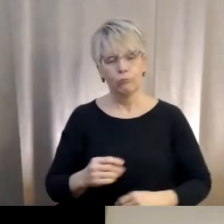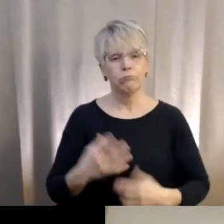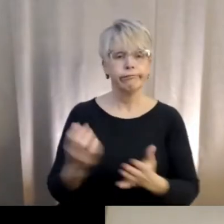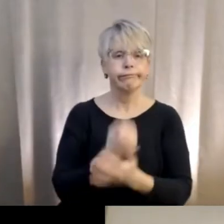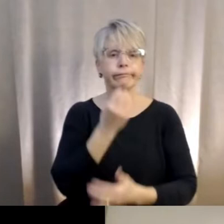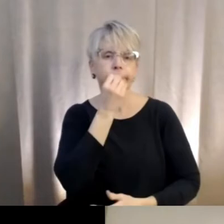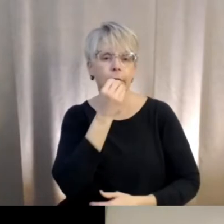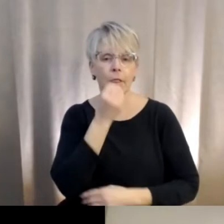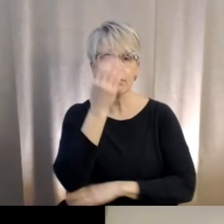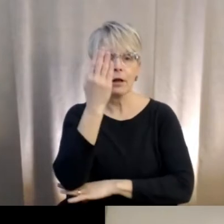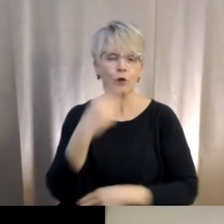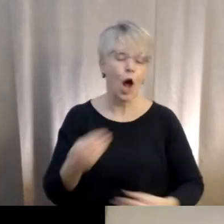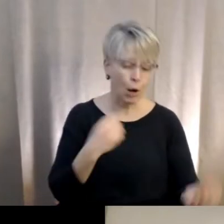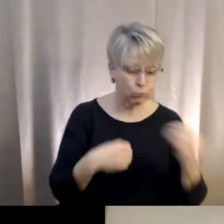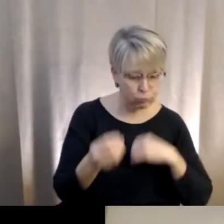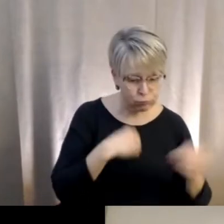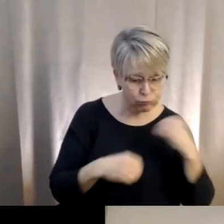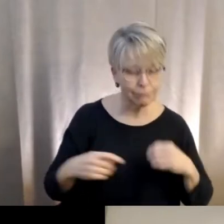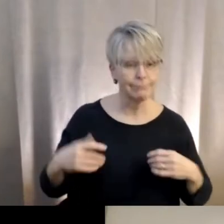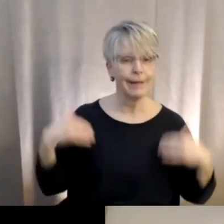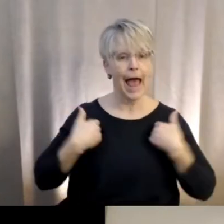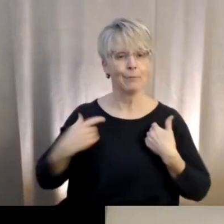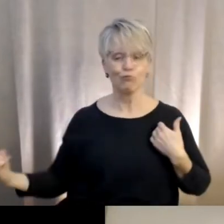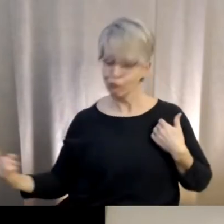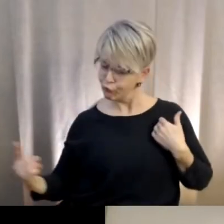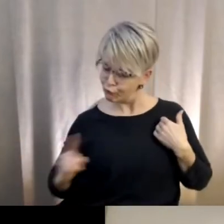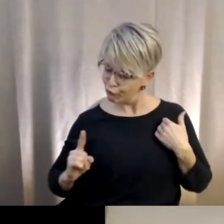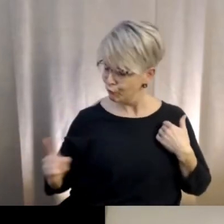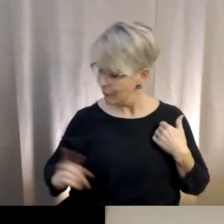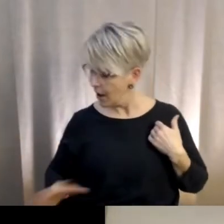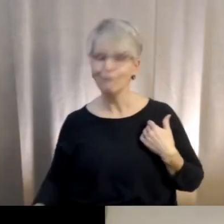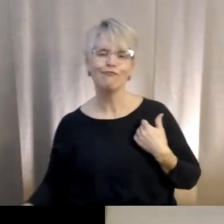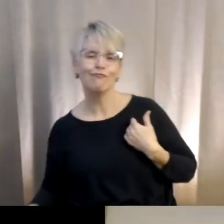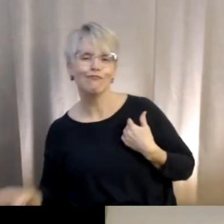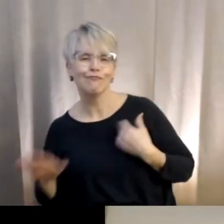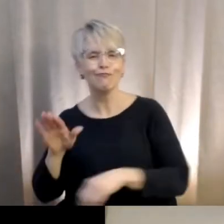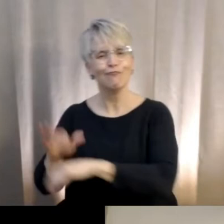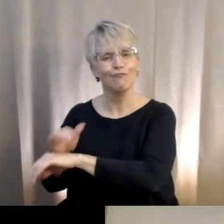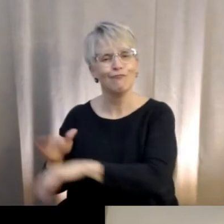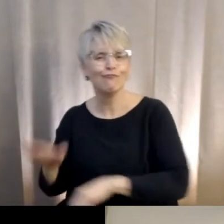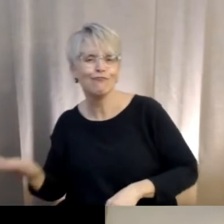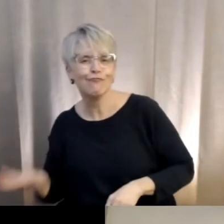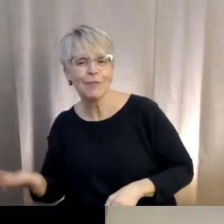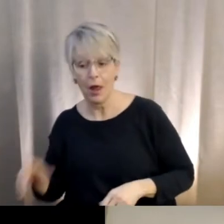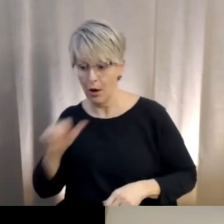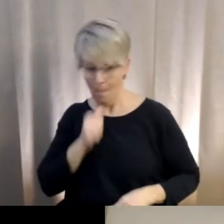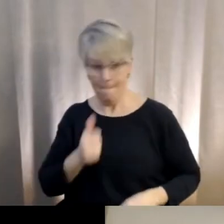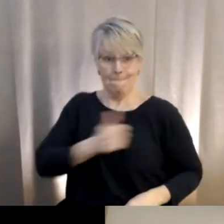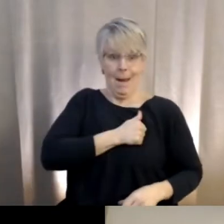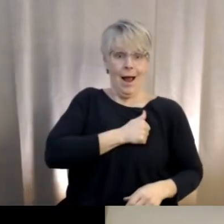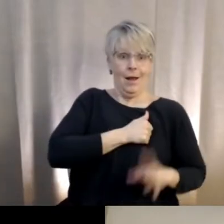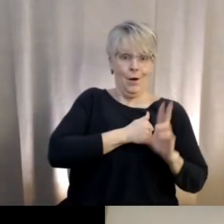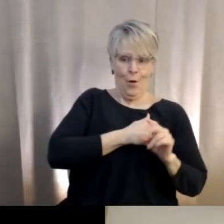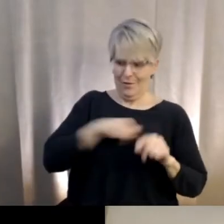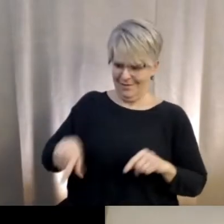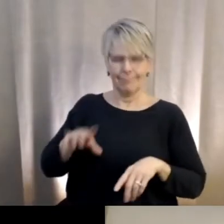whatever it might be. Having an animal there like Misty, knowing that it doesn't belong to them, but she's a